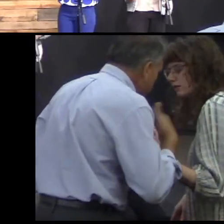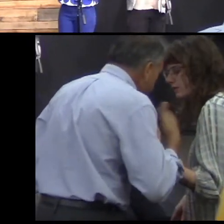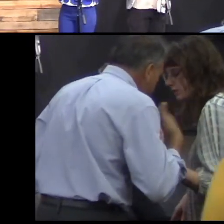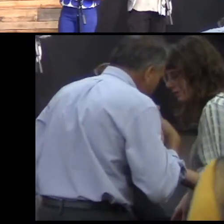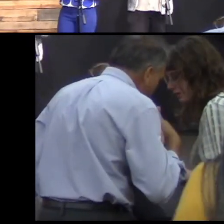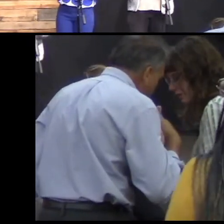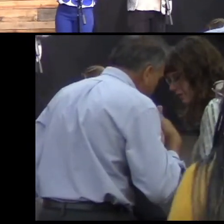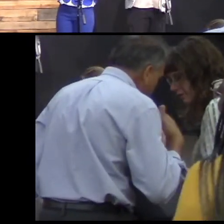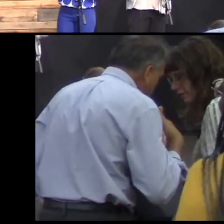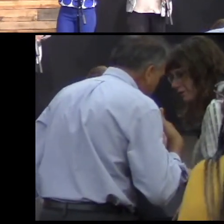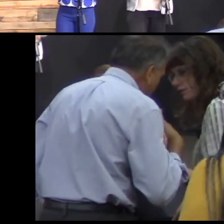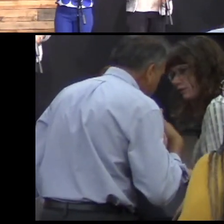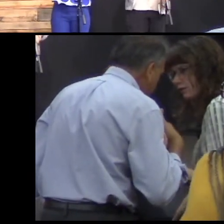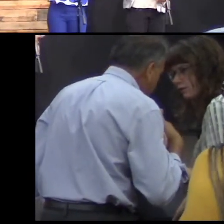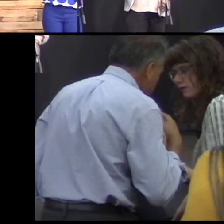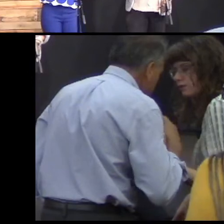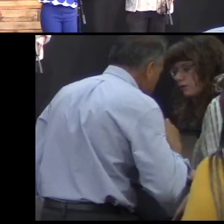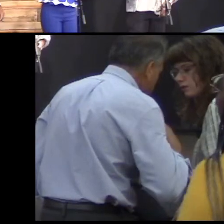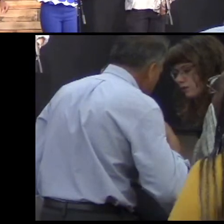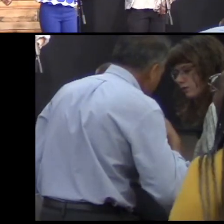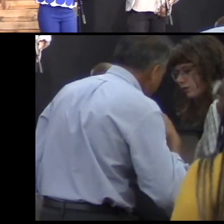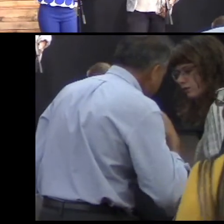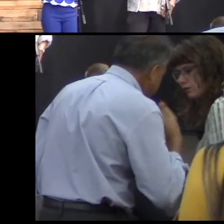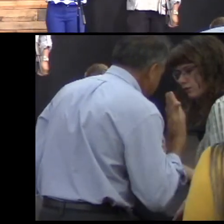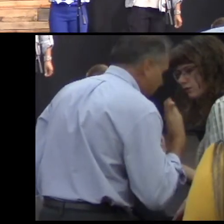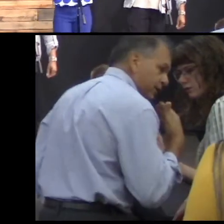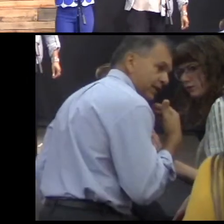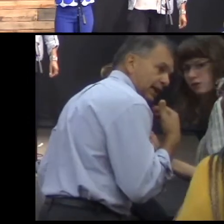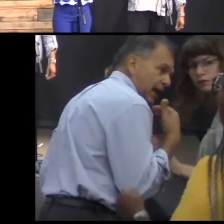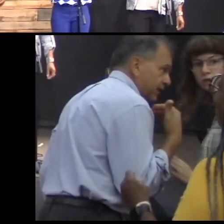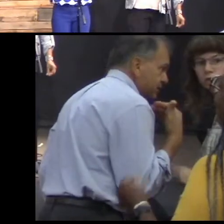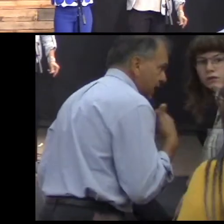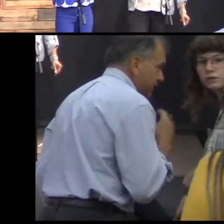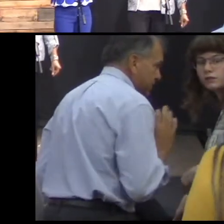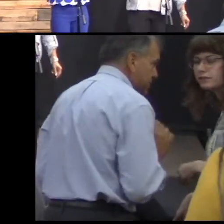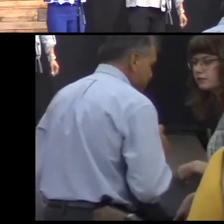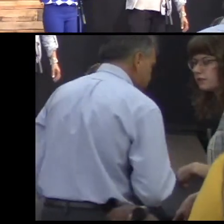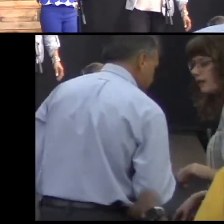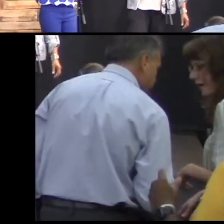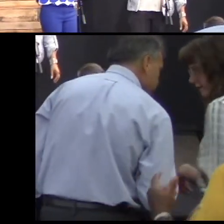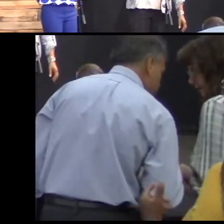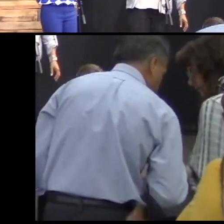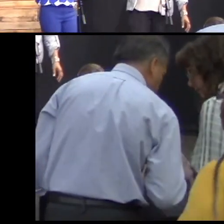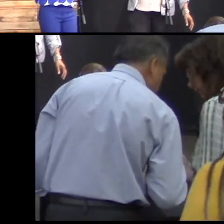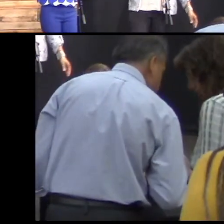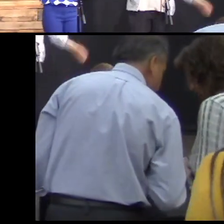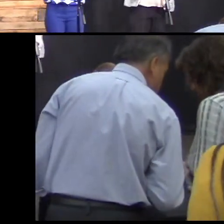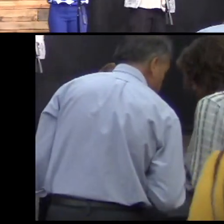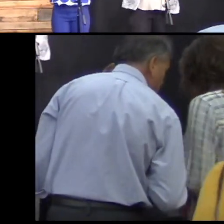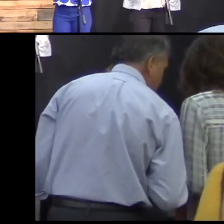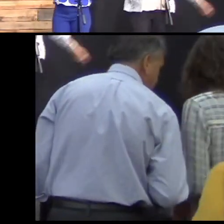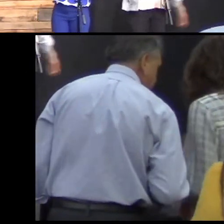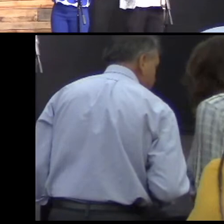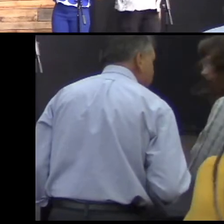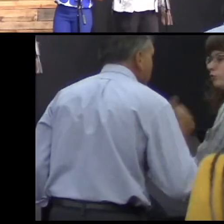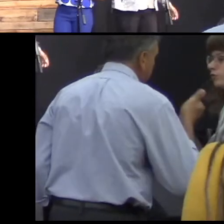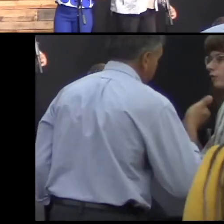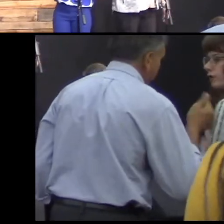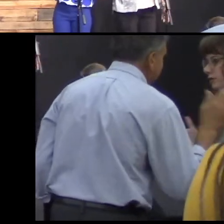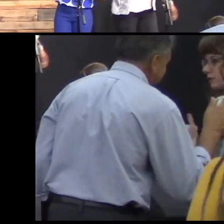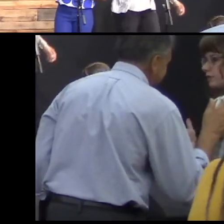everywhere you go. In the street, in the home, in the home, on the job, all